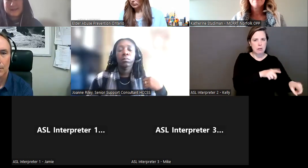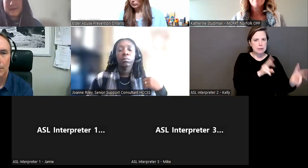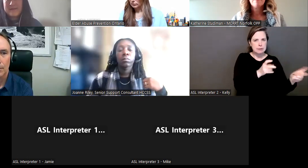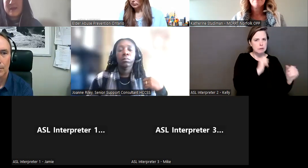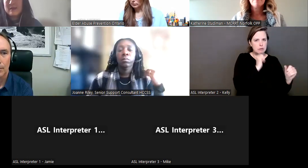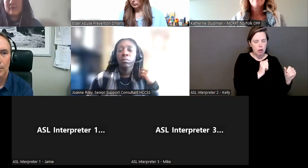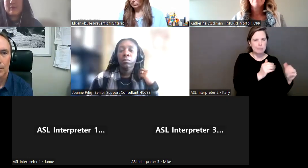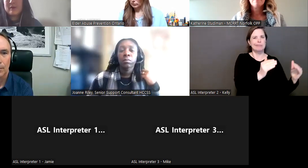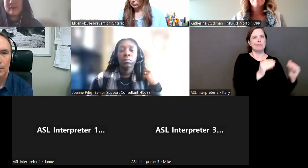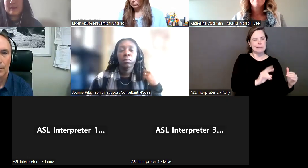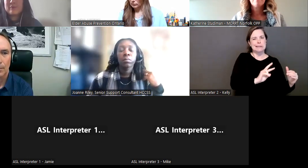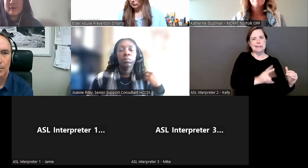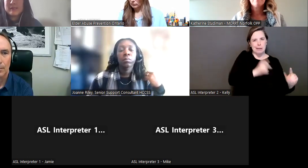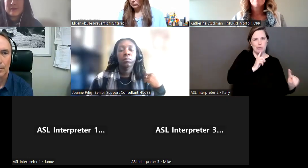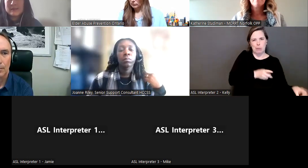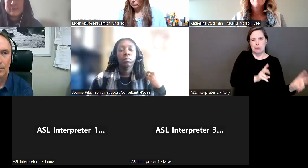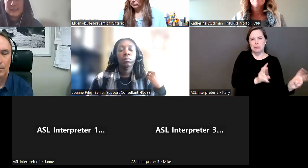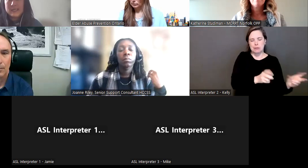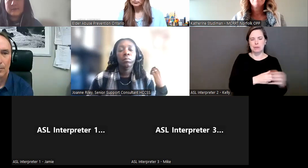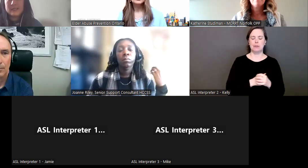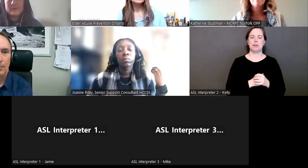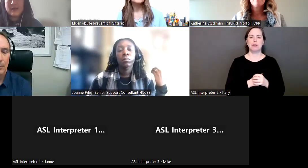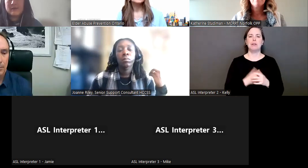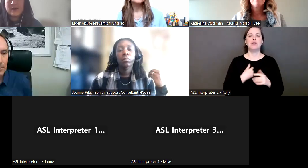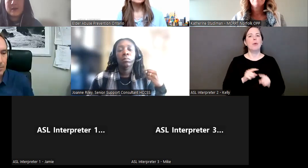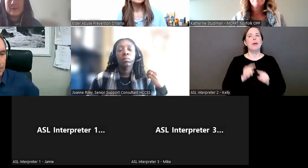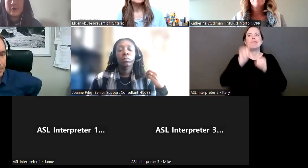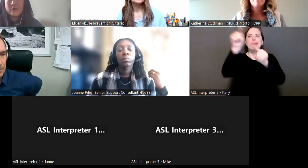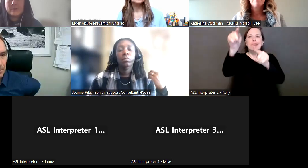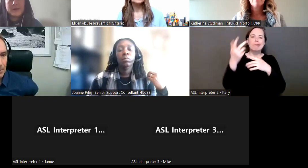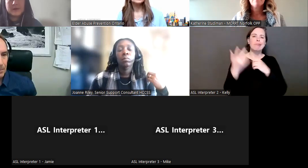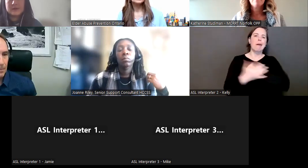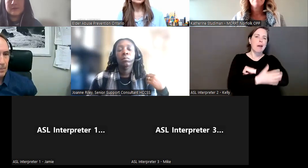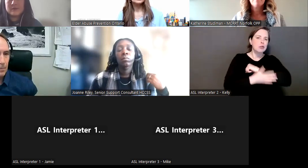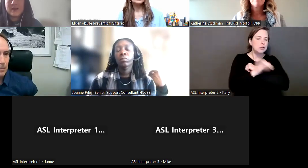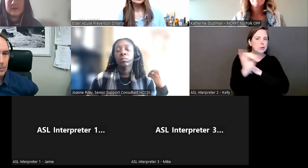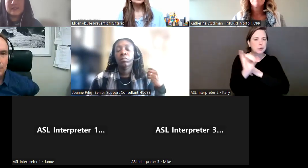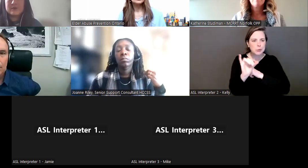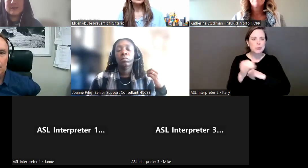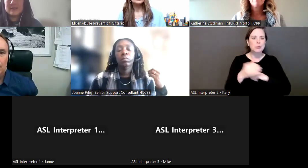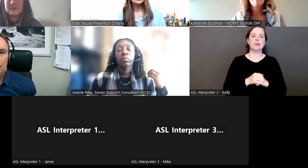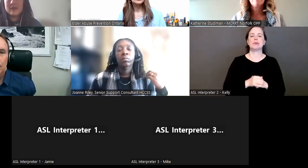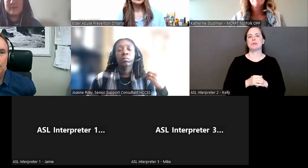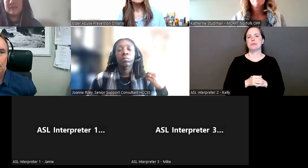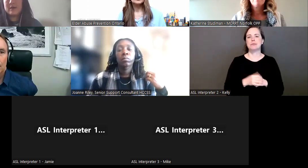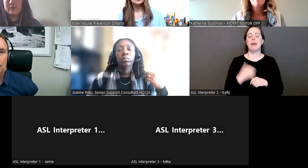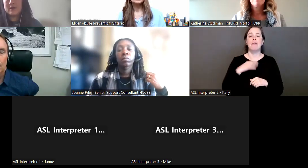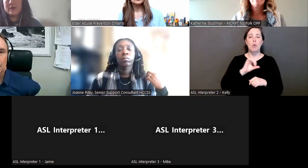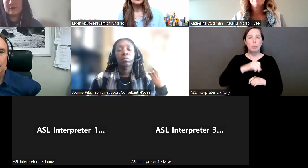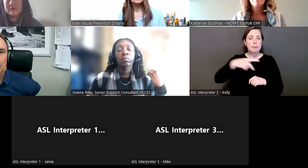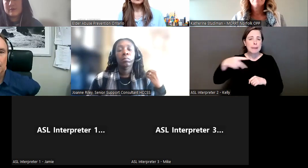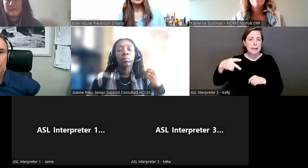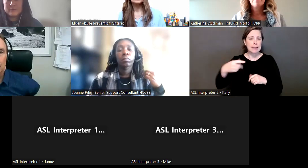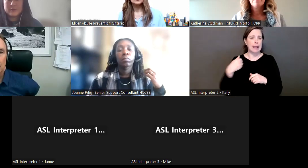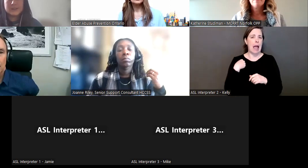But yes, we have that. And then we work in the rural areas in Wellington County. We have our OPP partners where they have a seniors liaison and a mental health